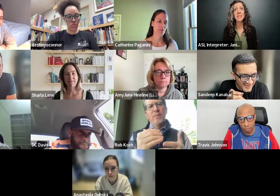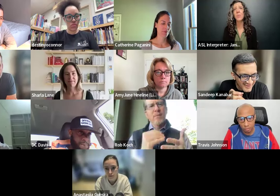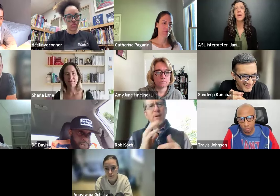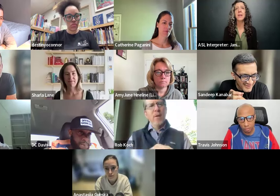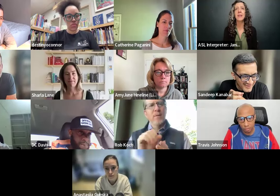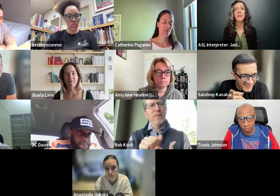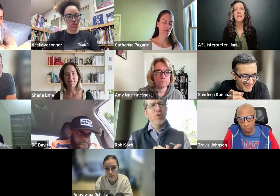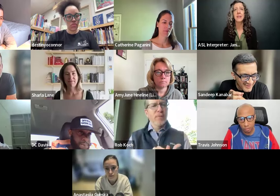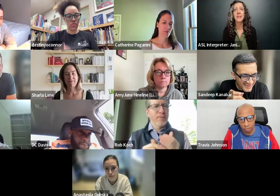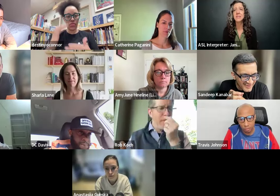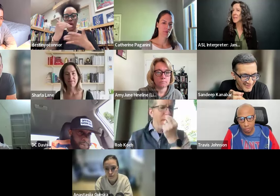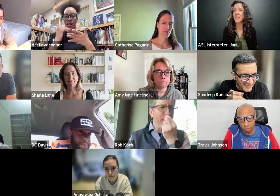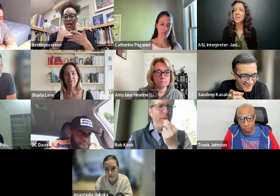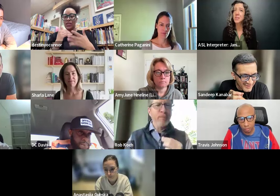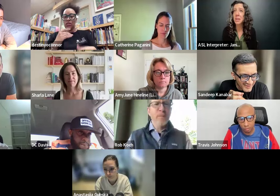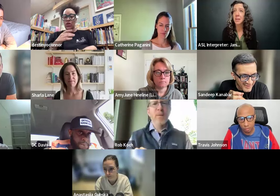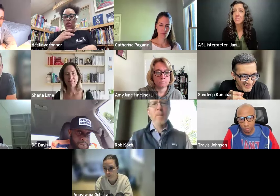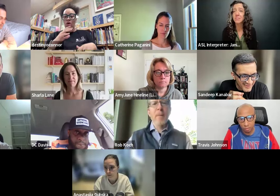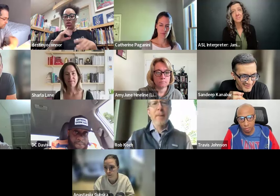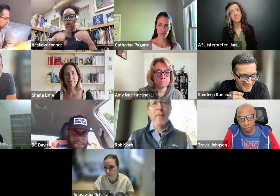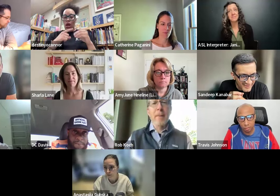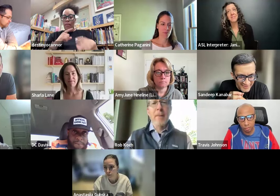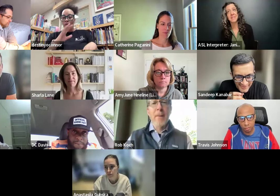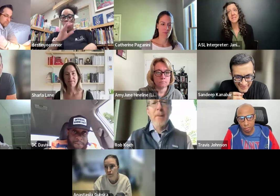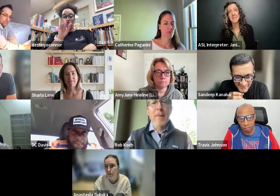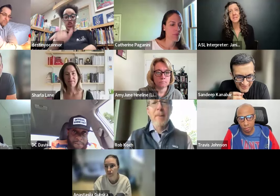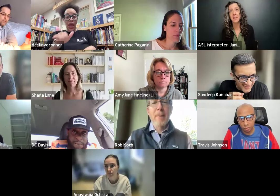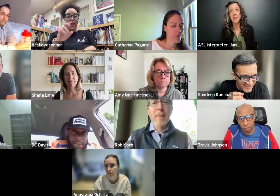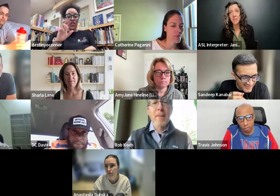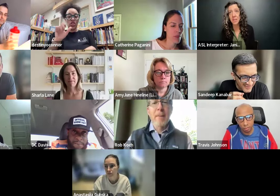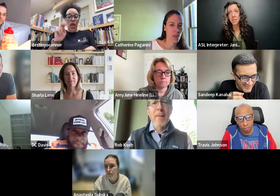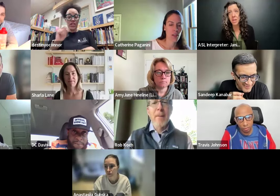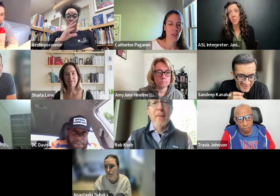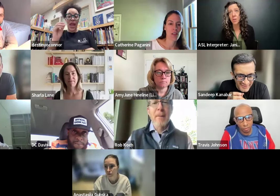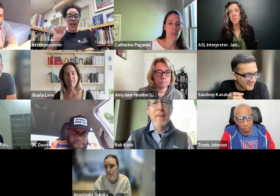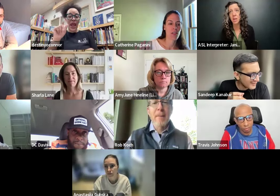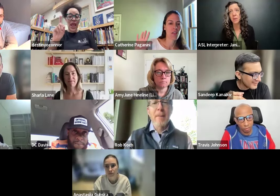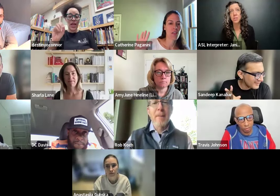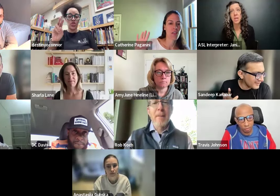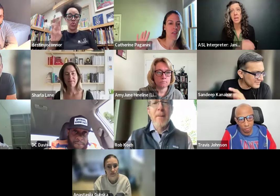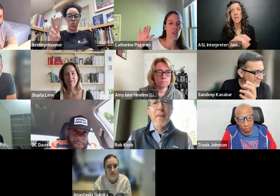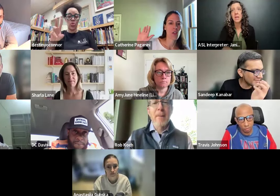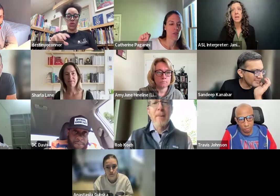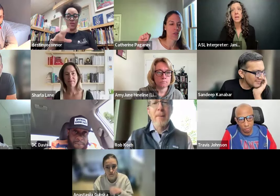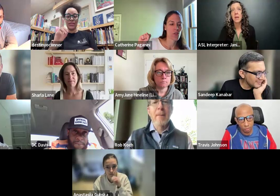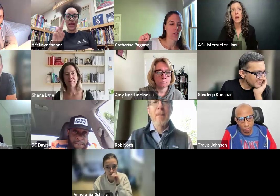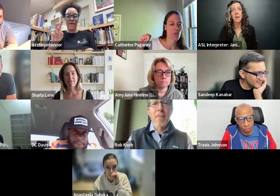So Destiny, what is next on the agenda? Destiny says, next on the agenda, we're going to be talking about